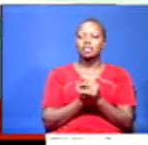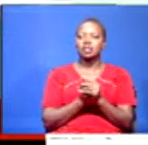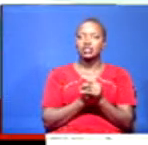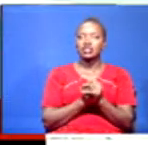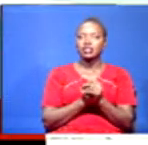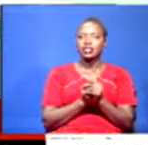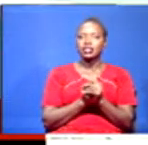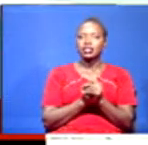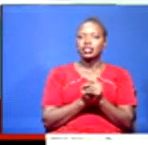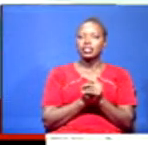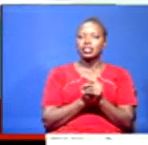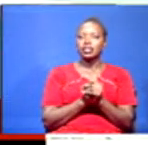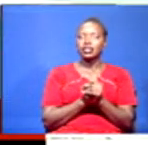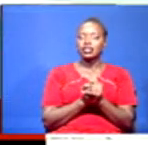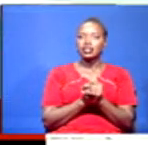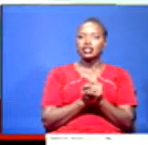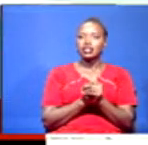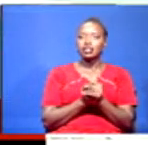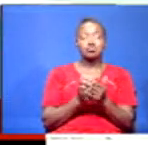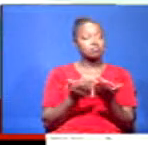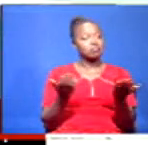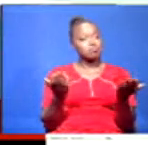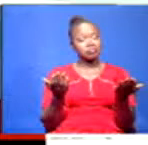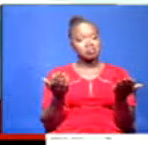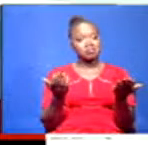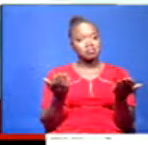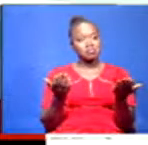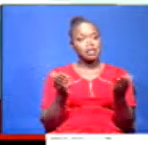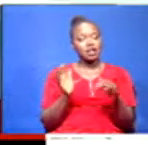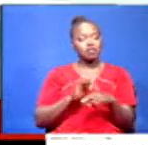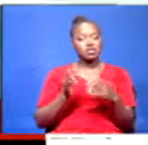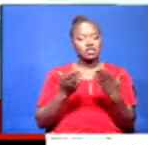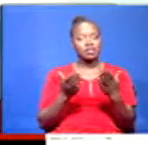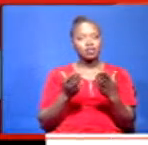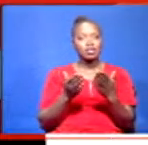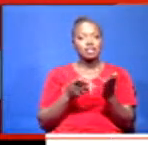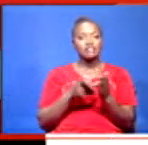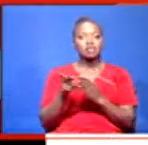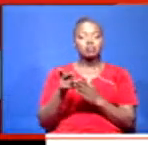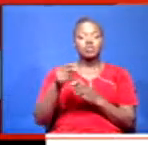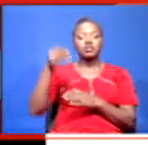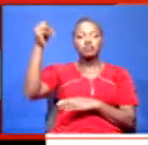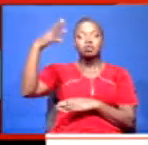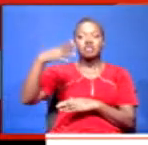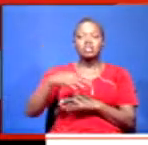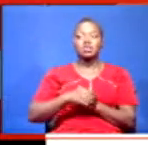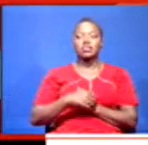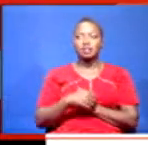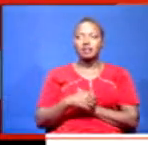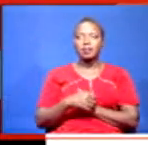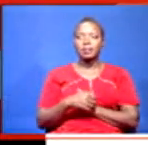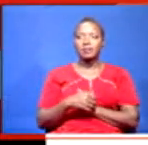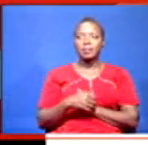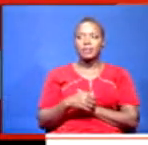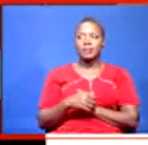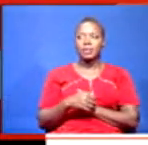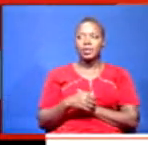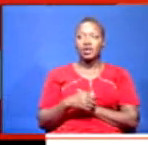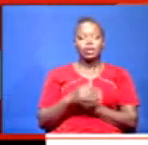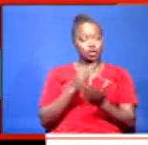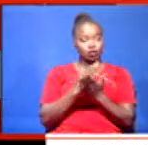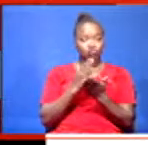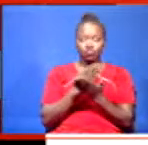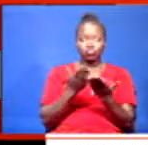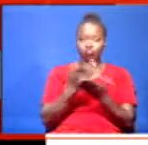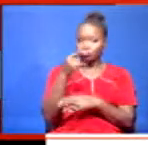players in the energy sector. I don't know how that will affect the general price level. Obra. Well, absolutely. I mean, you got it